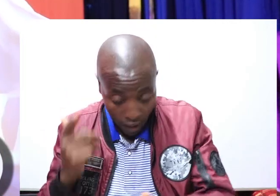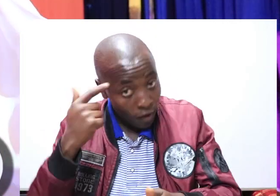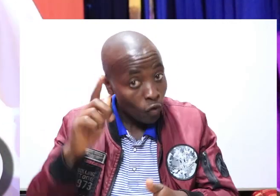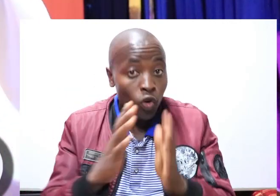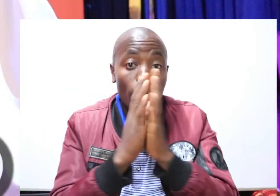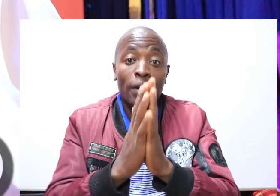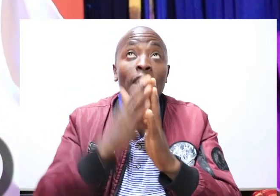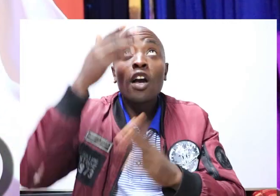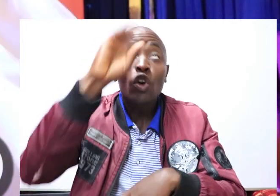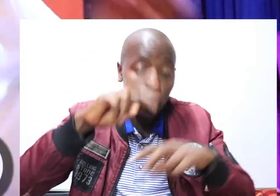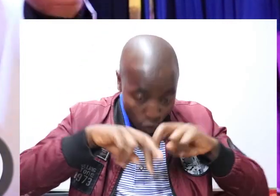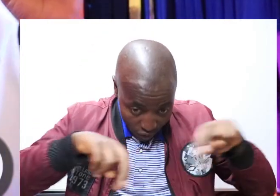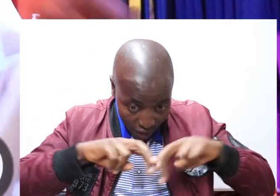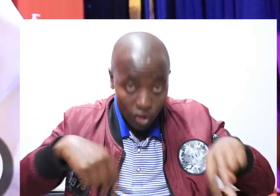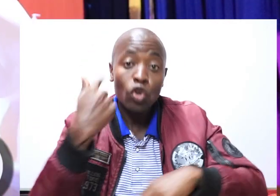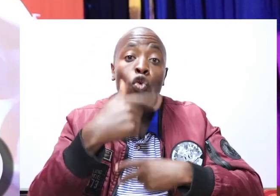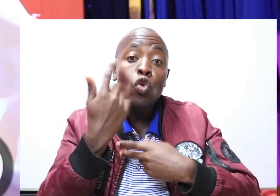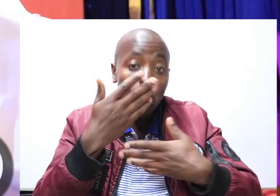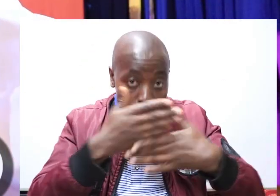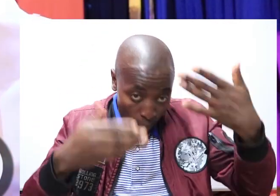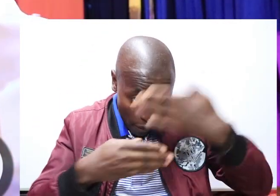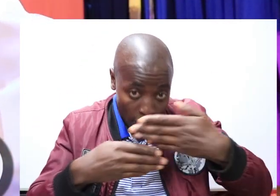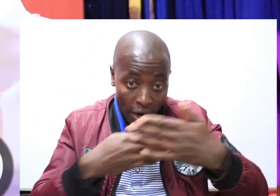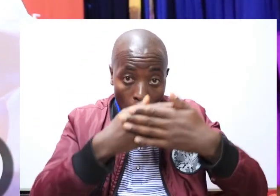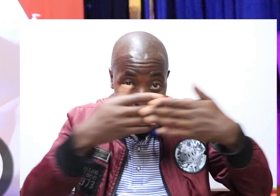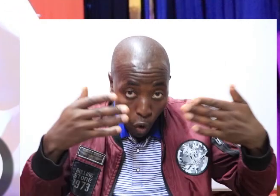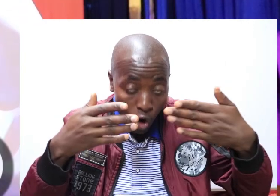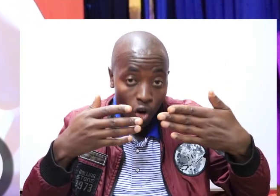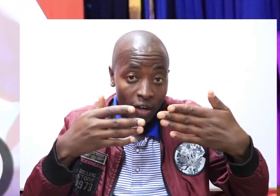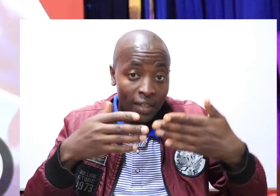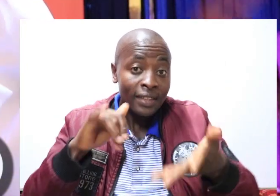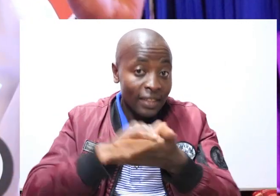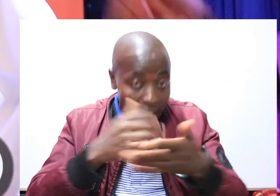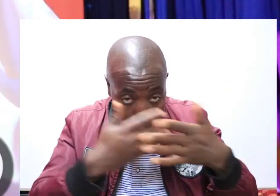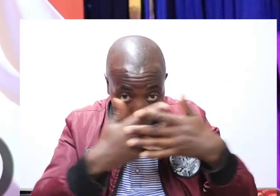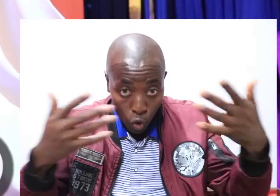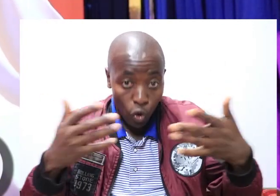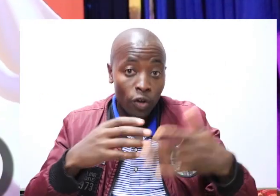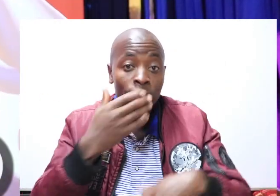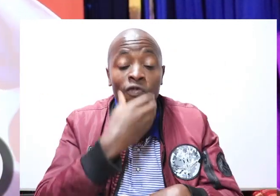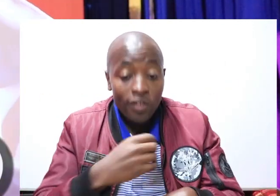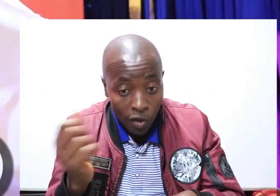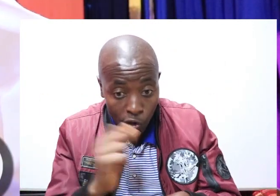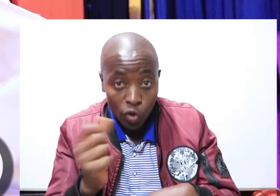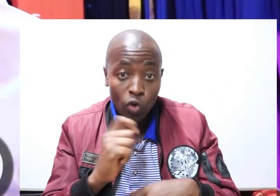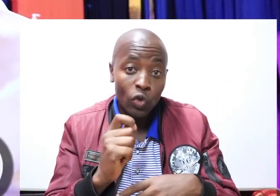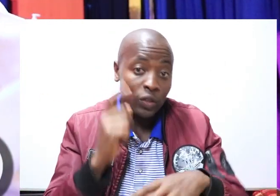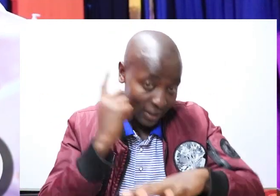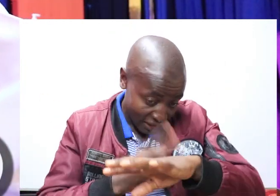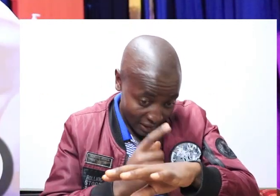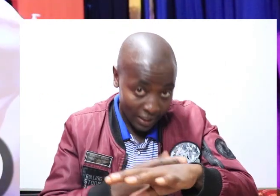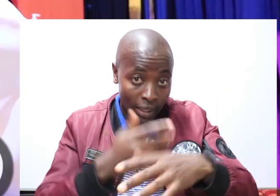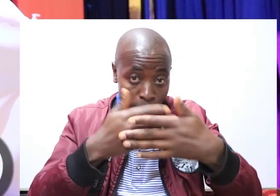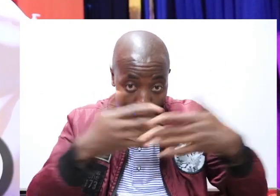God was looking for who would build up a wall. Wall, or in the Old Testament, the walls